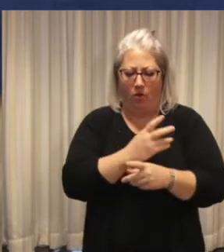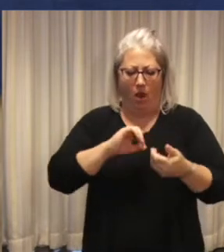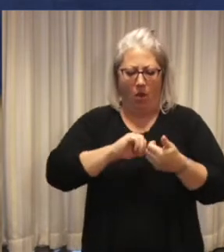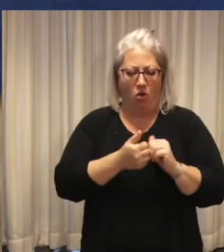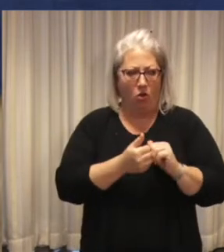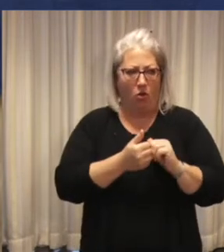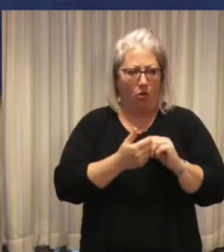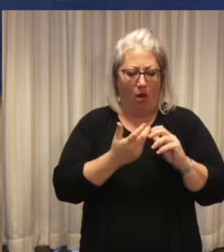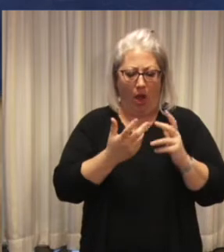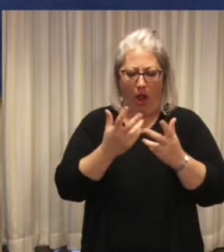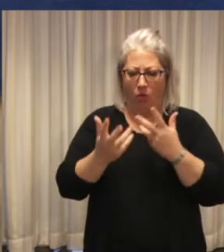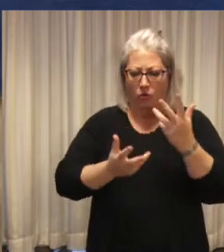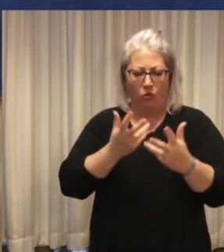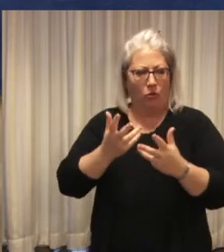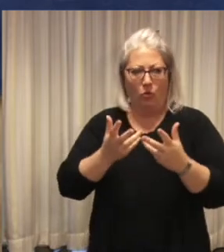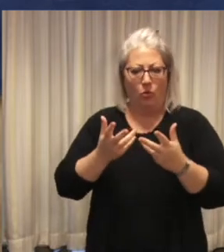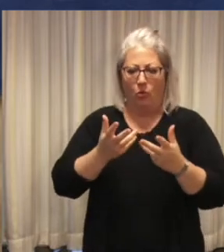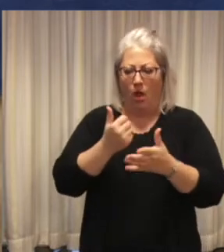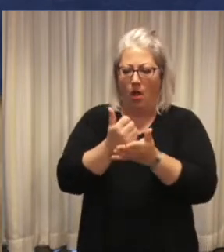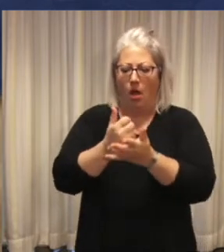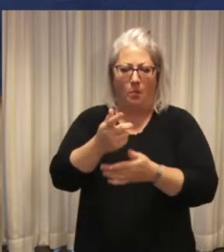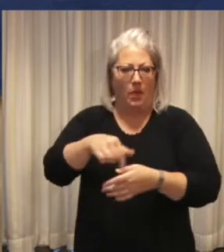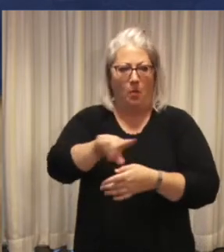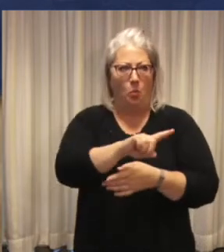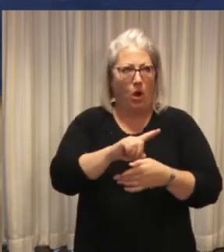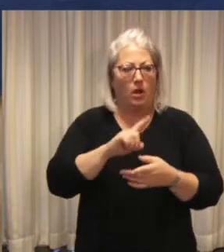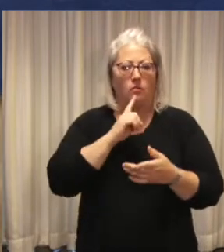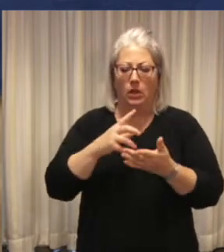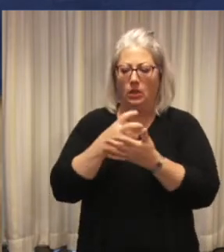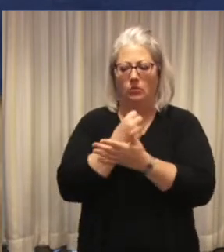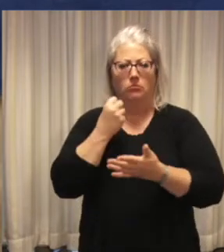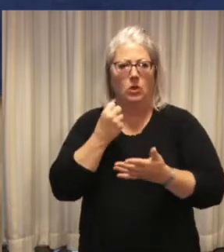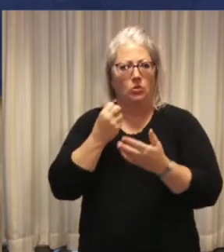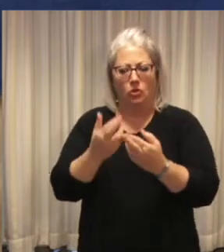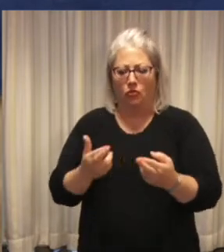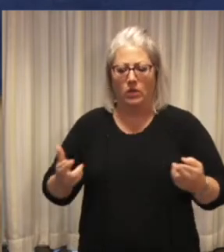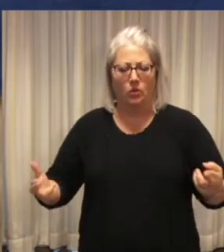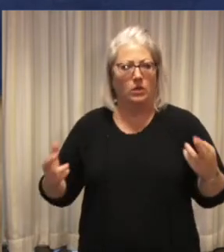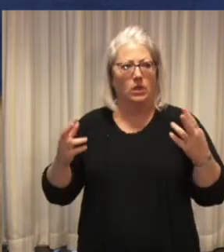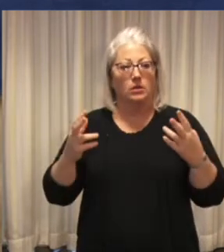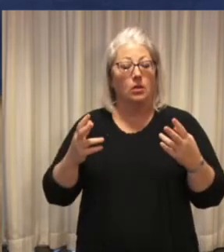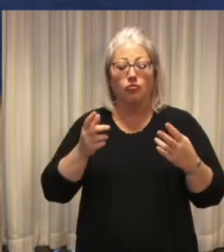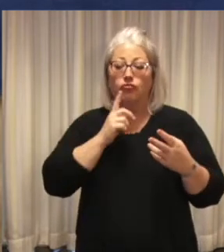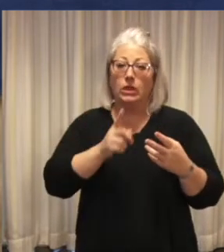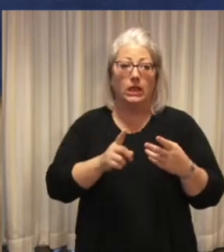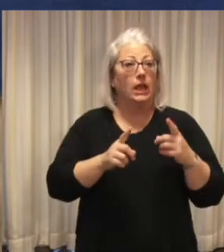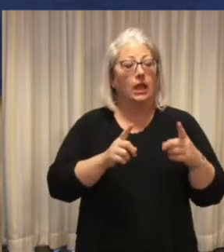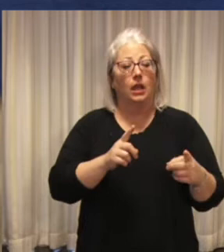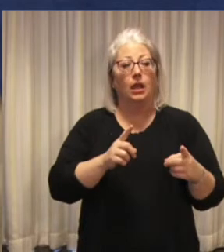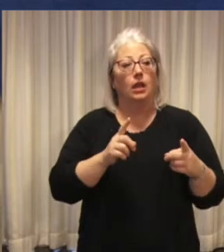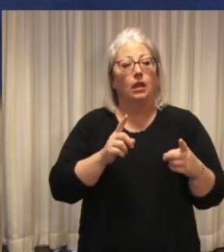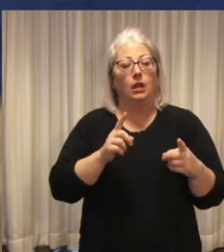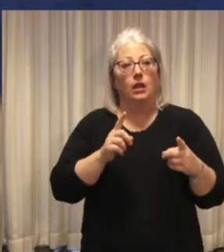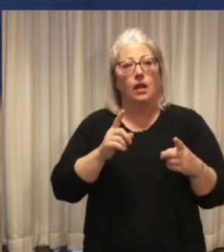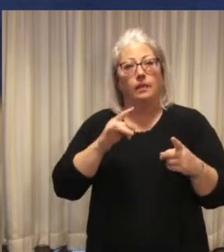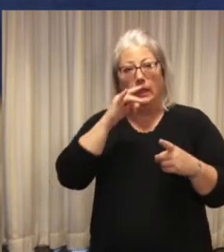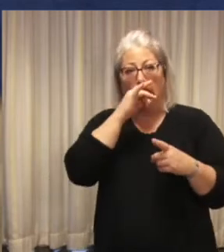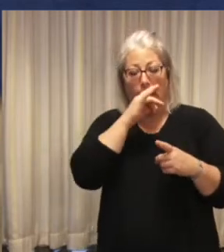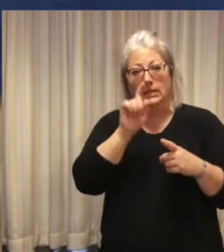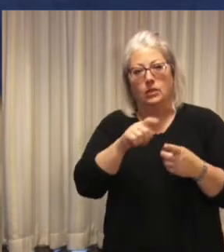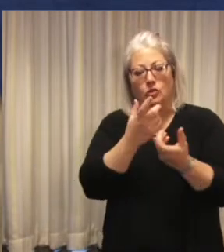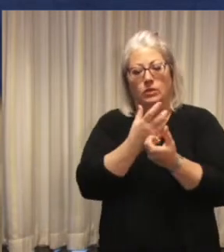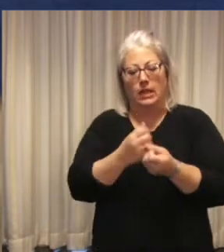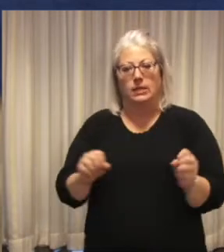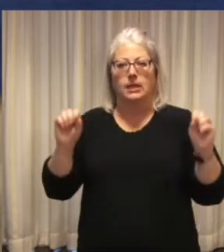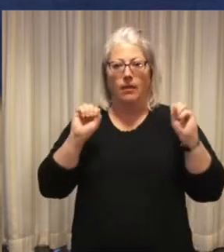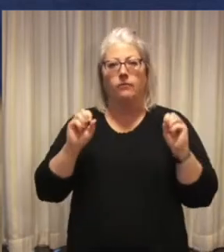while the majority of our resources are at home where they should be to be safe. So I think, you know, we look at